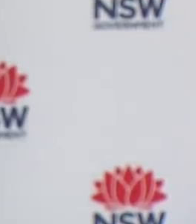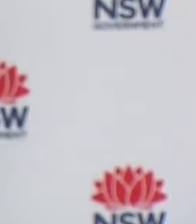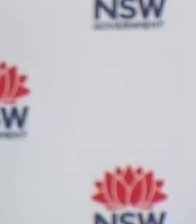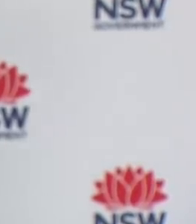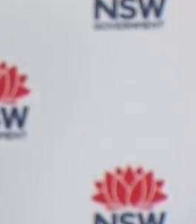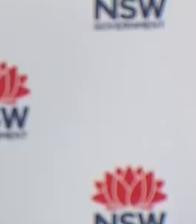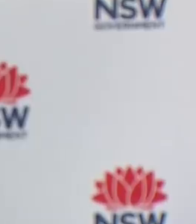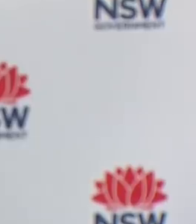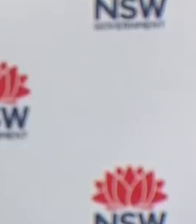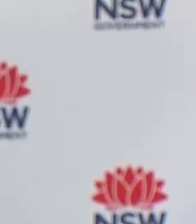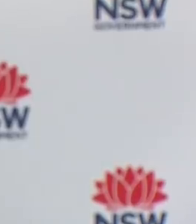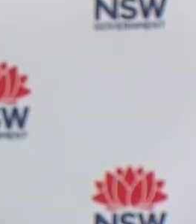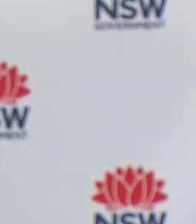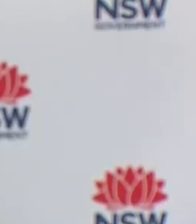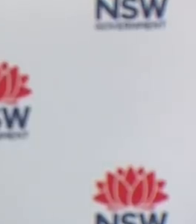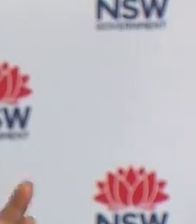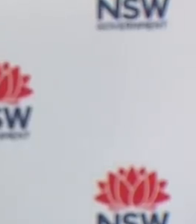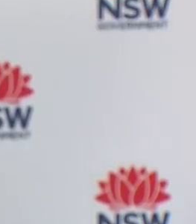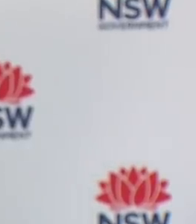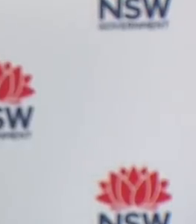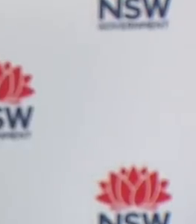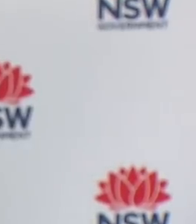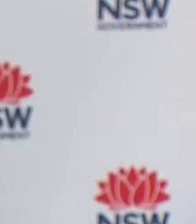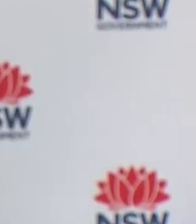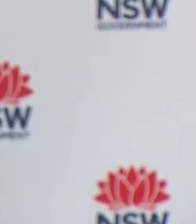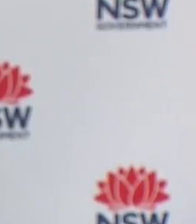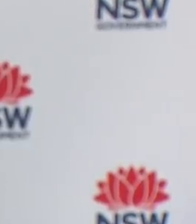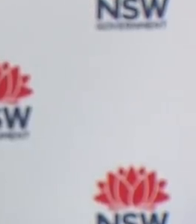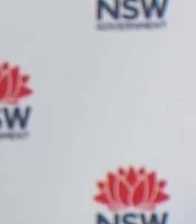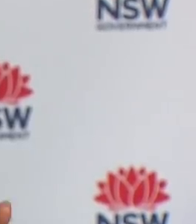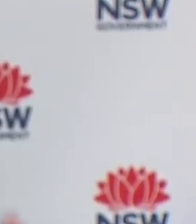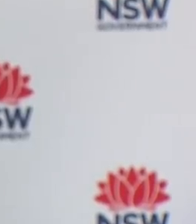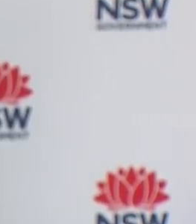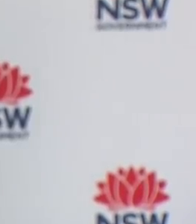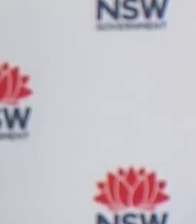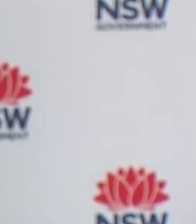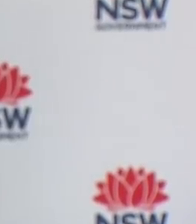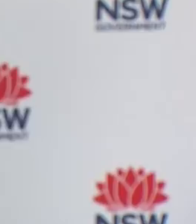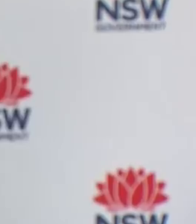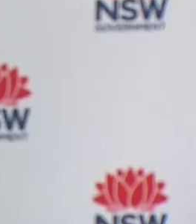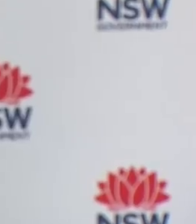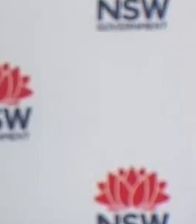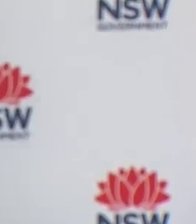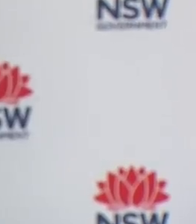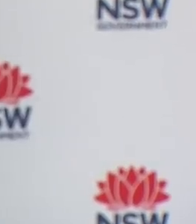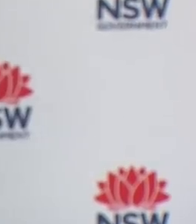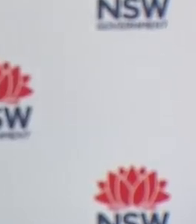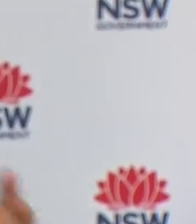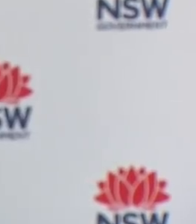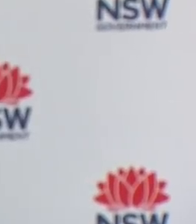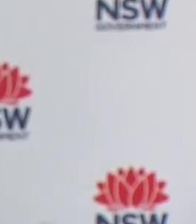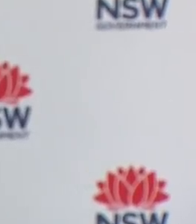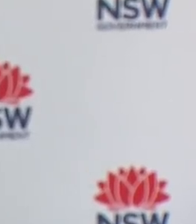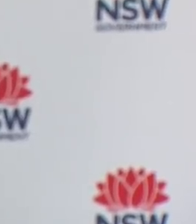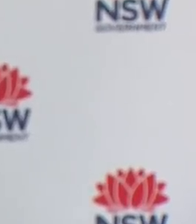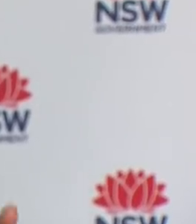keen to nudge. We need to get ahead of that number in order to reduce the cases in the community, and the